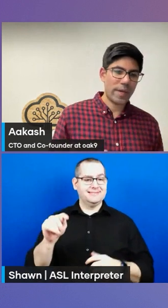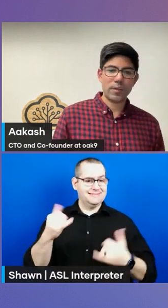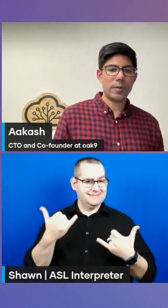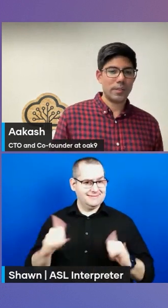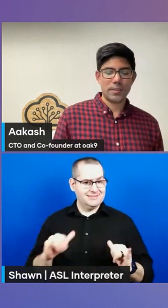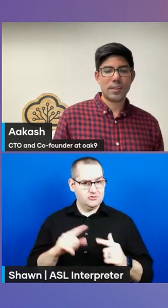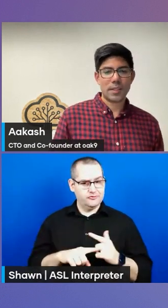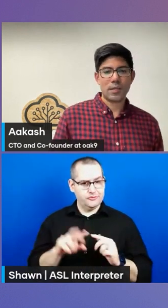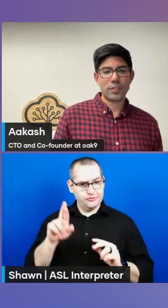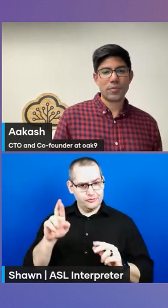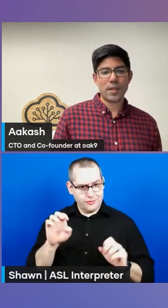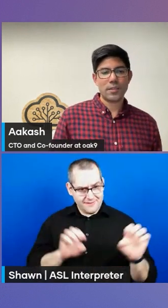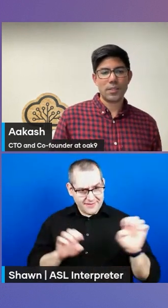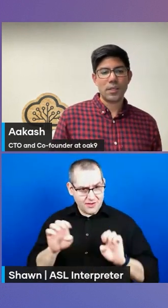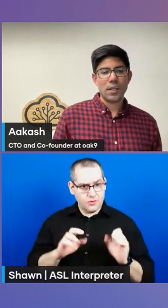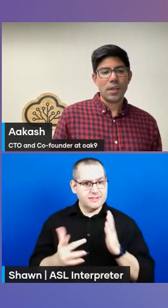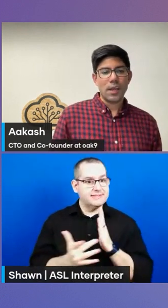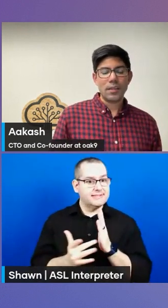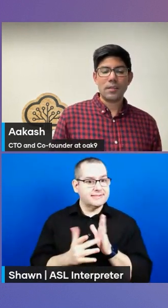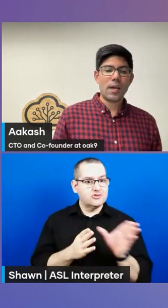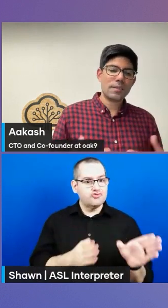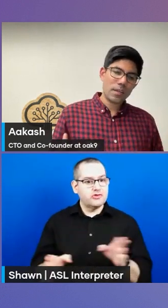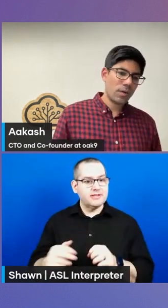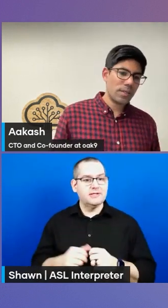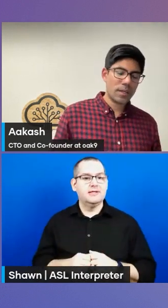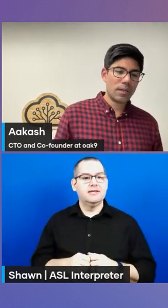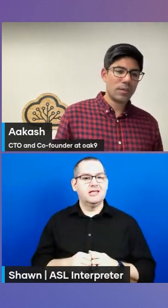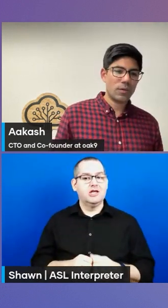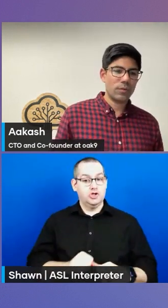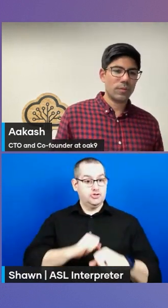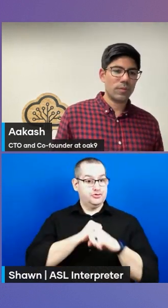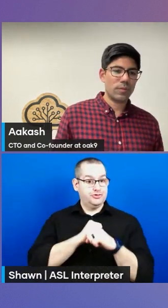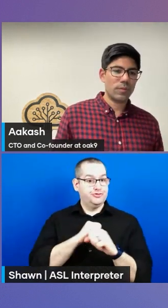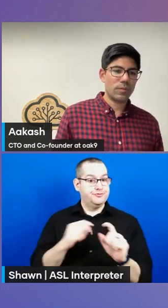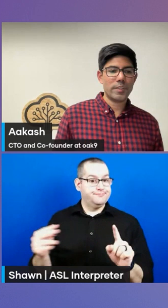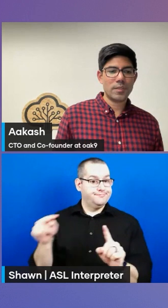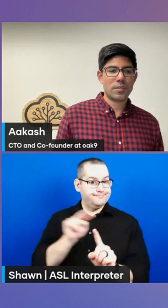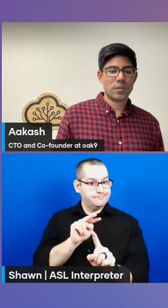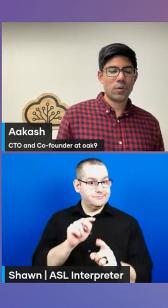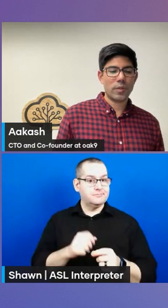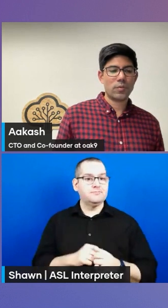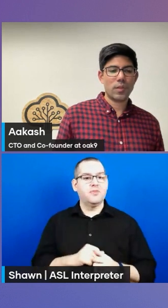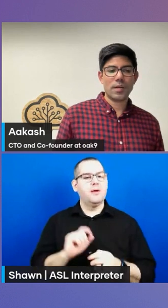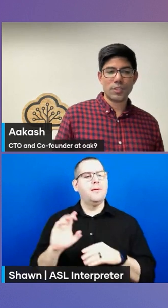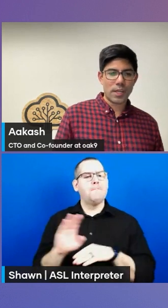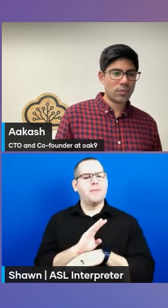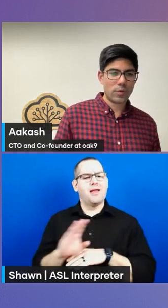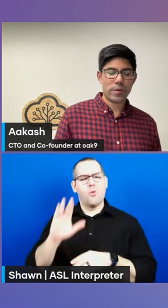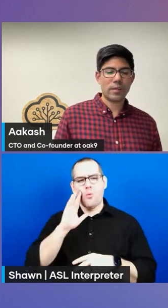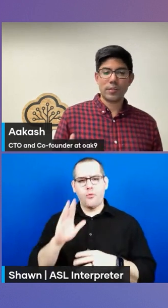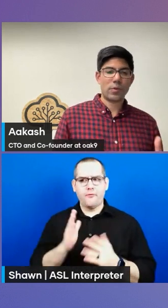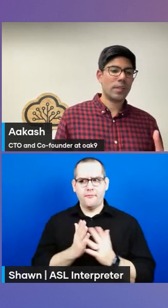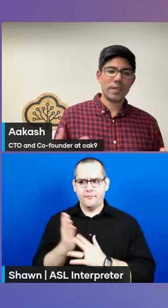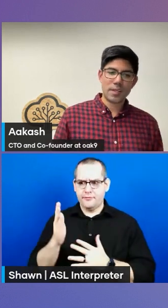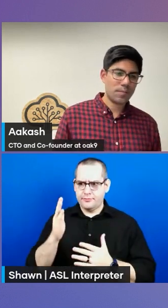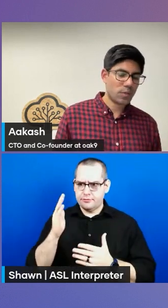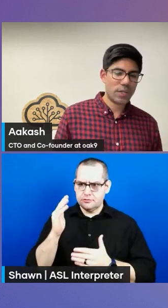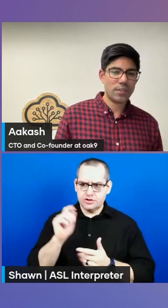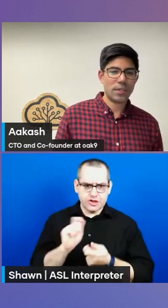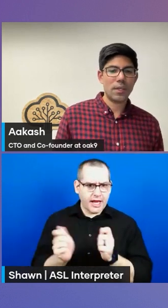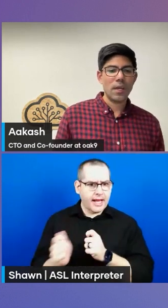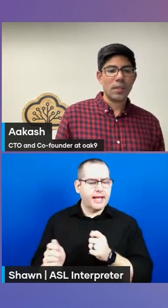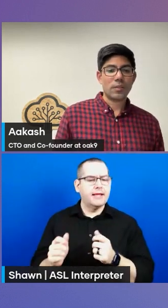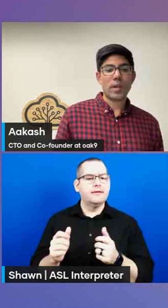to reevaluate its technology strategy. And then on a security side, businesses are going through a lot of change where regulatory